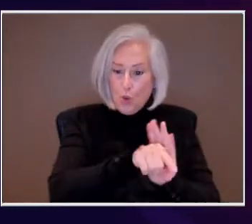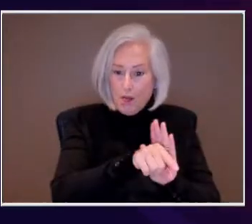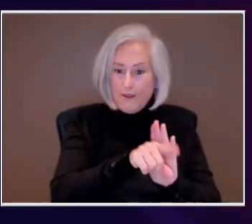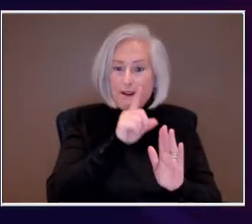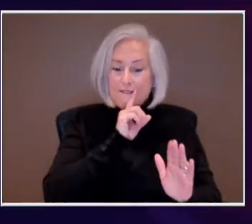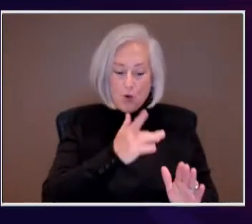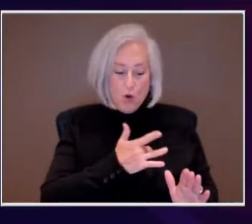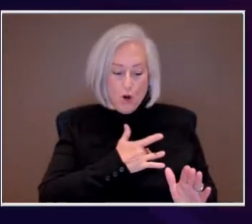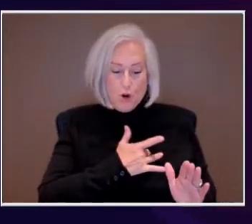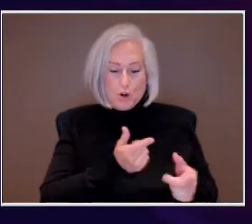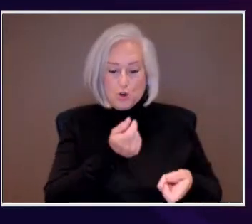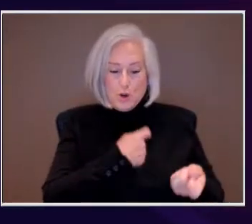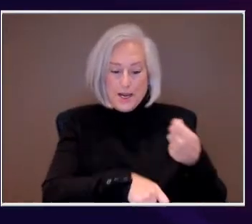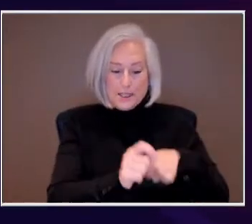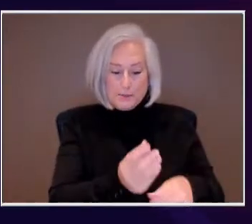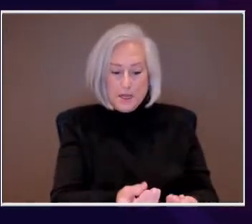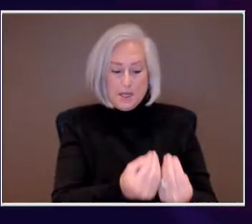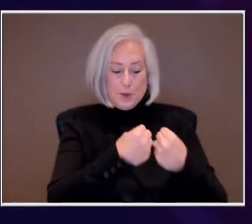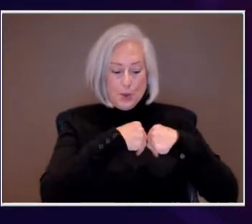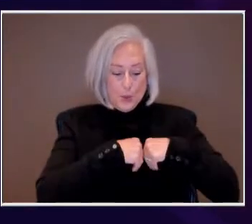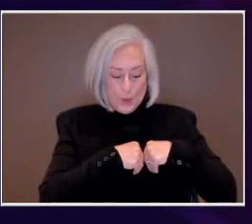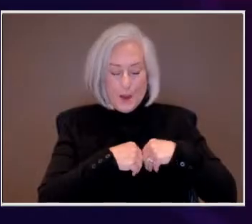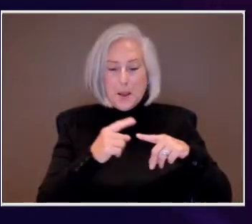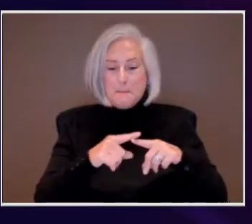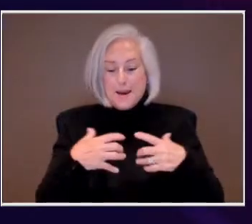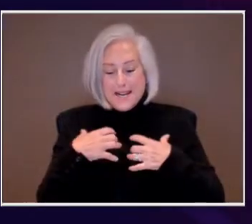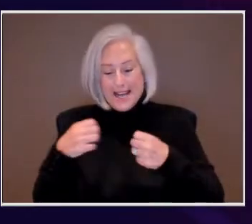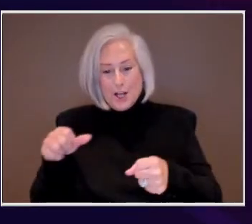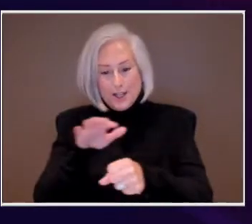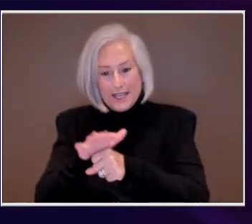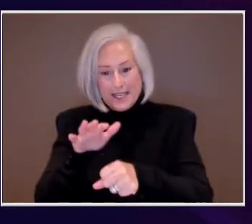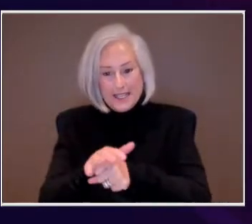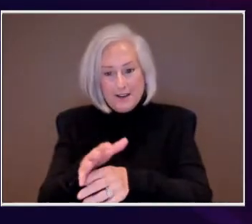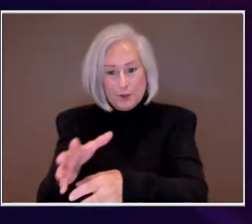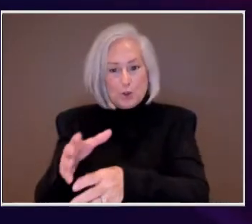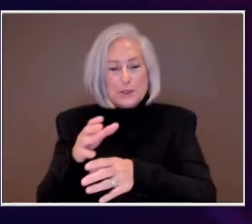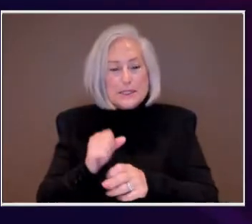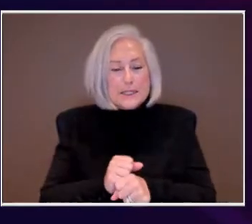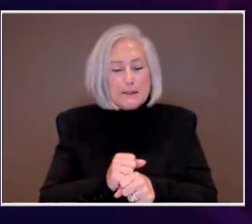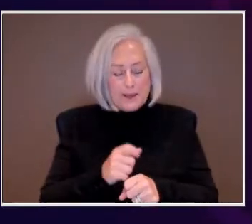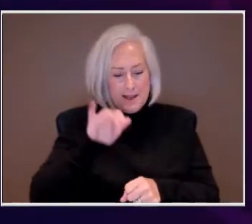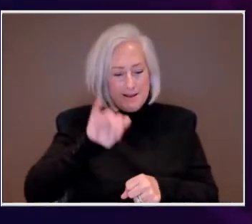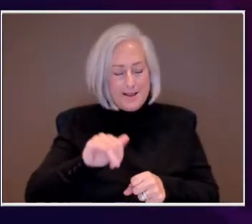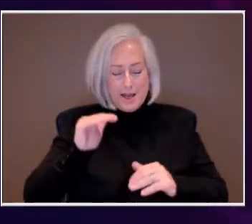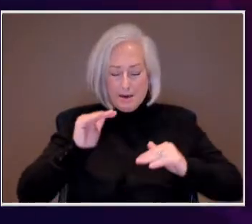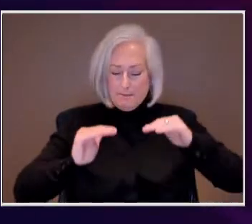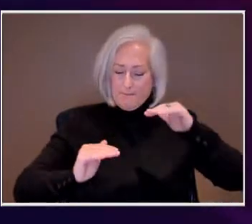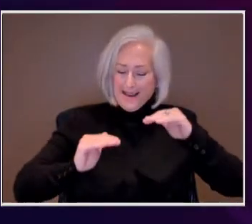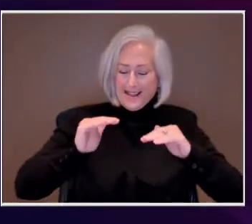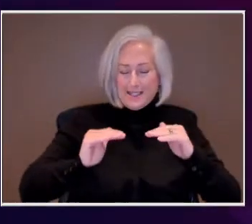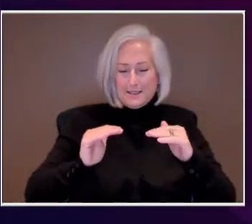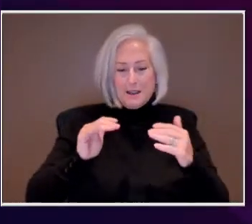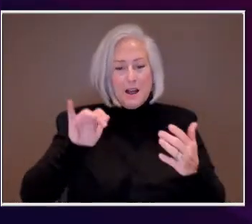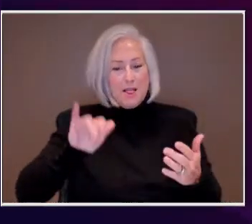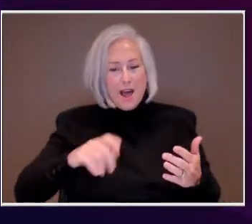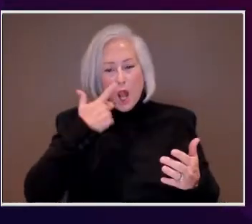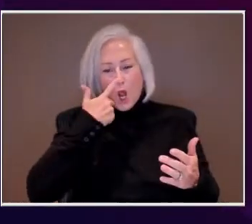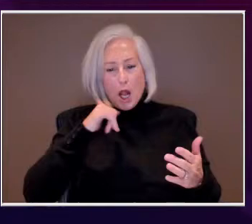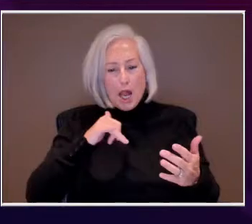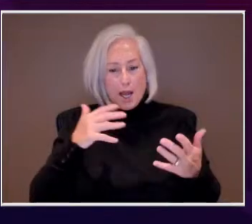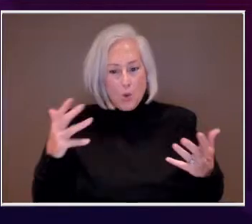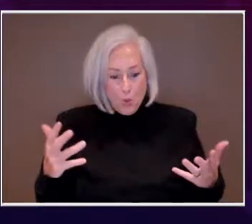get one, which is a bit of a balance. What does that look like in a patient where you're sick enough to need one, healthy enough though to get